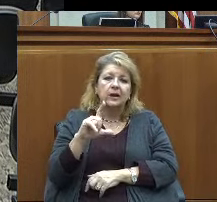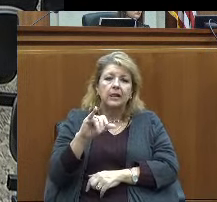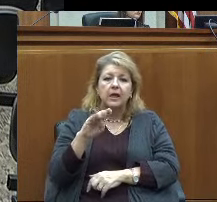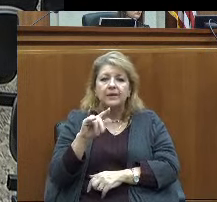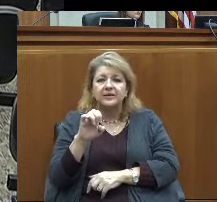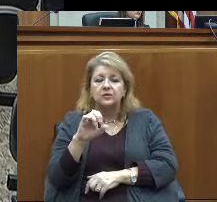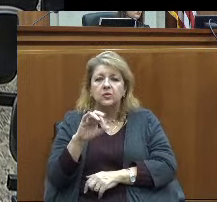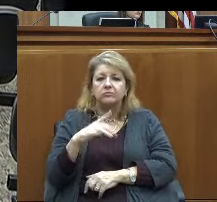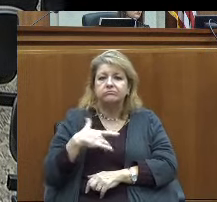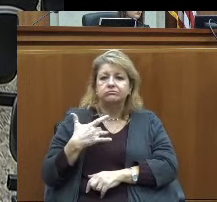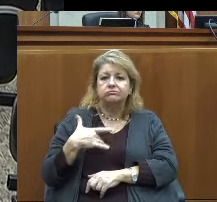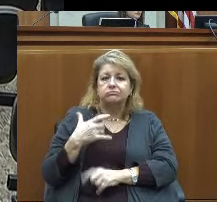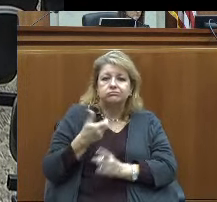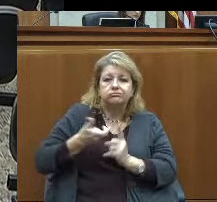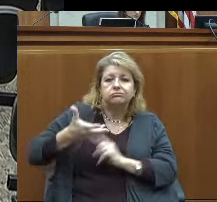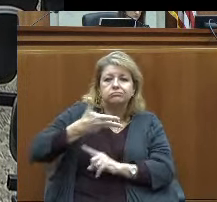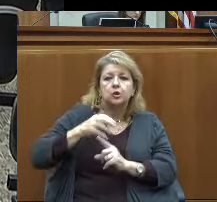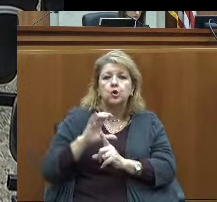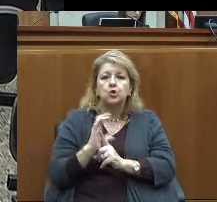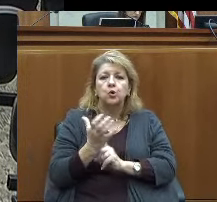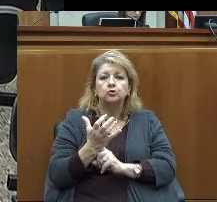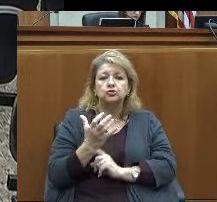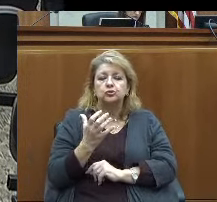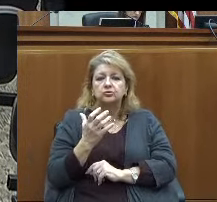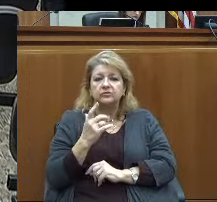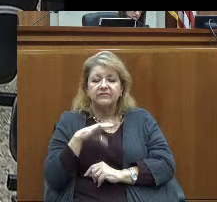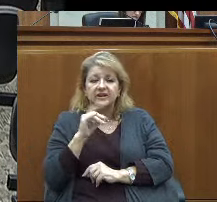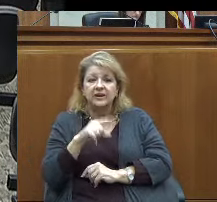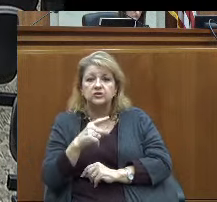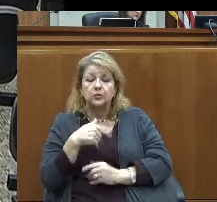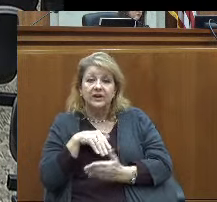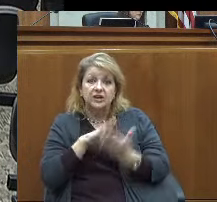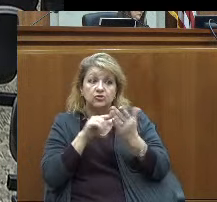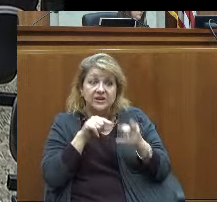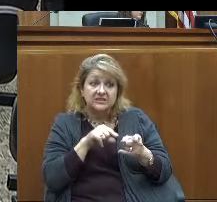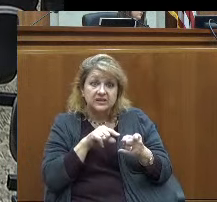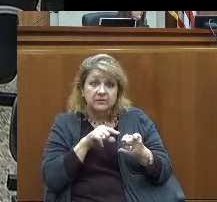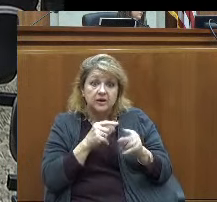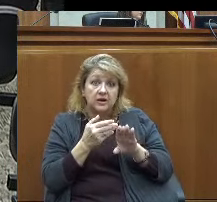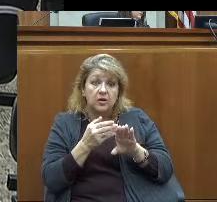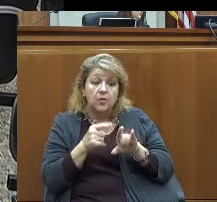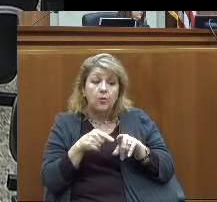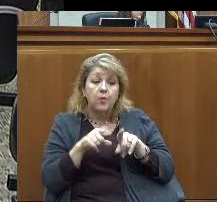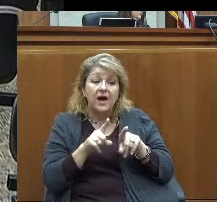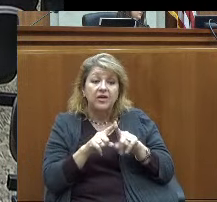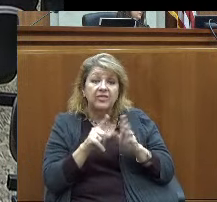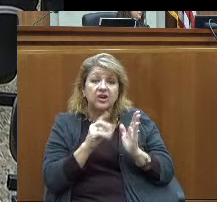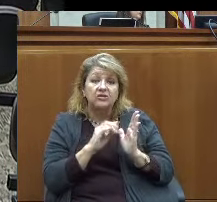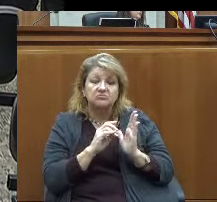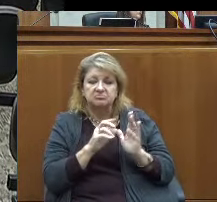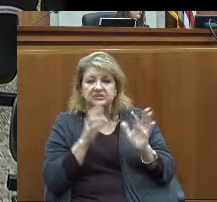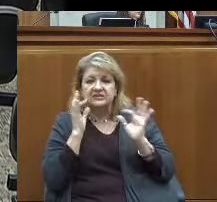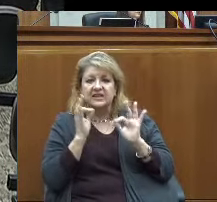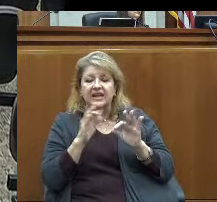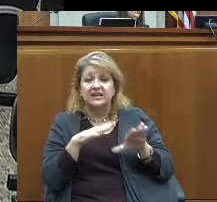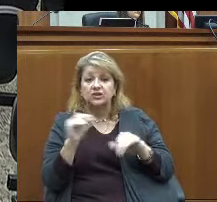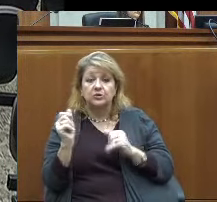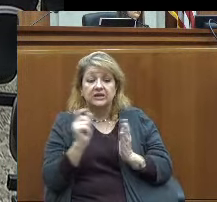those things are so that we can address them on the front end so that we can help the teacher, some of the teachers